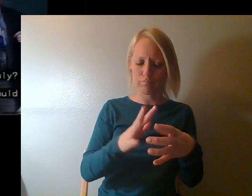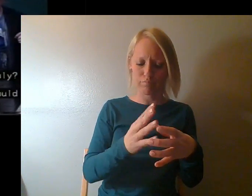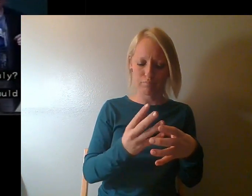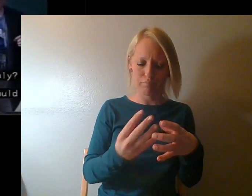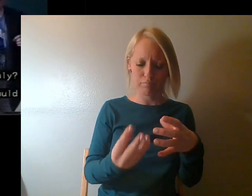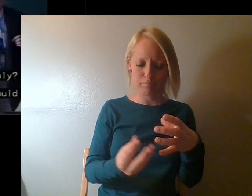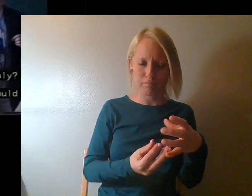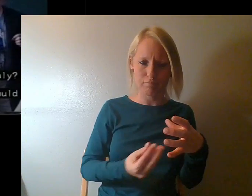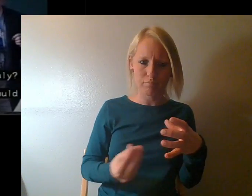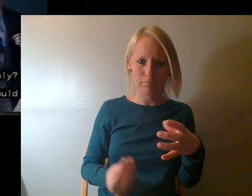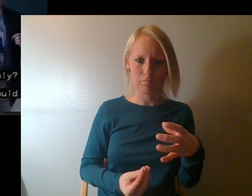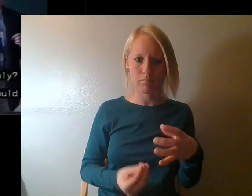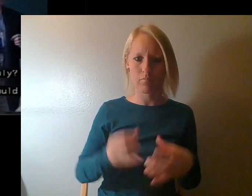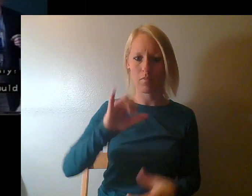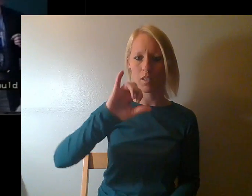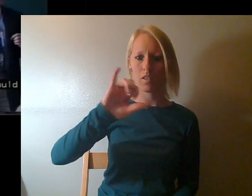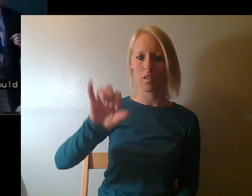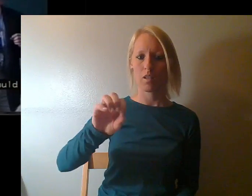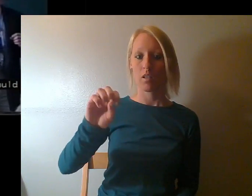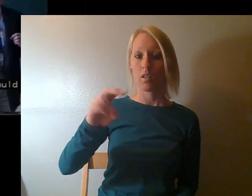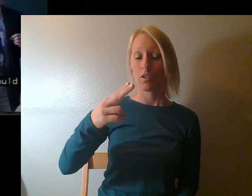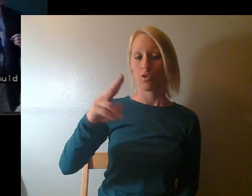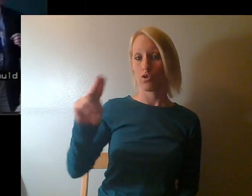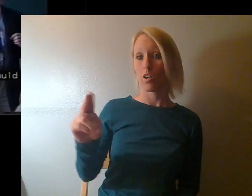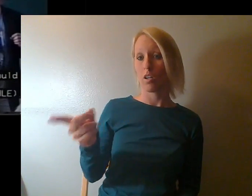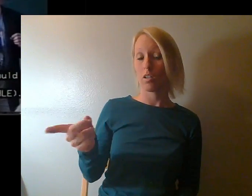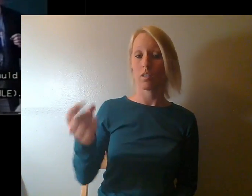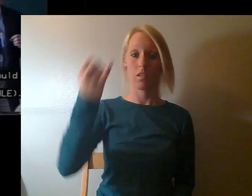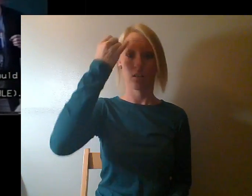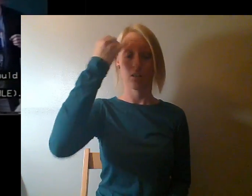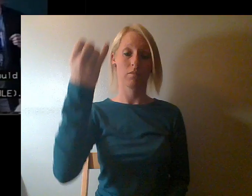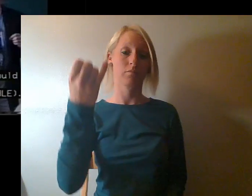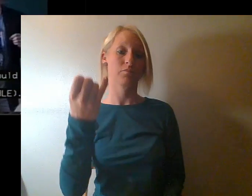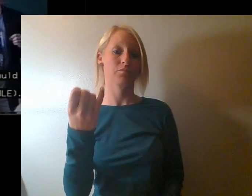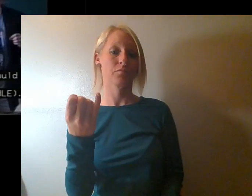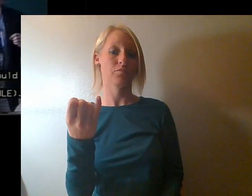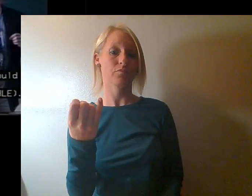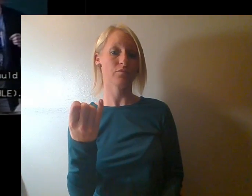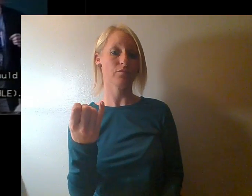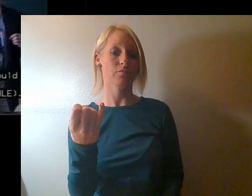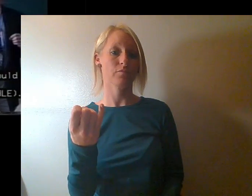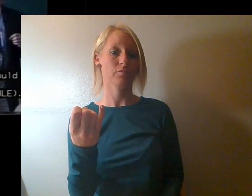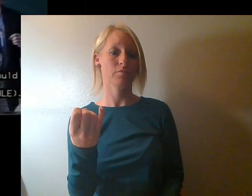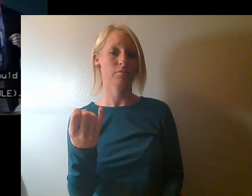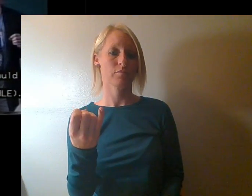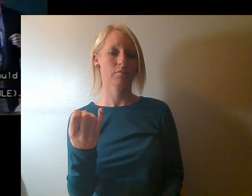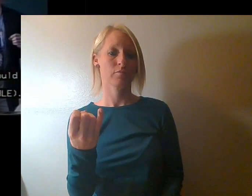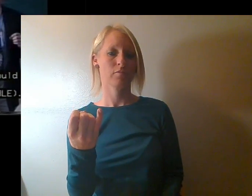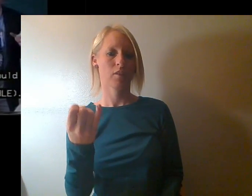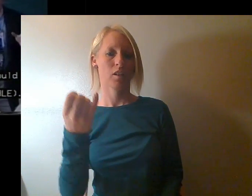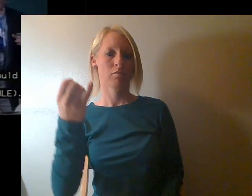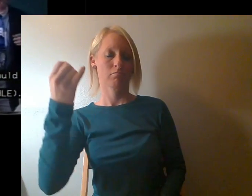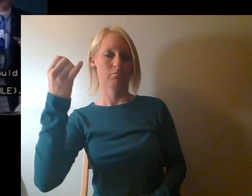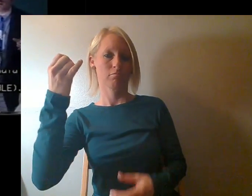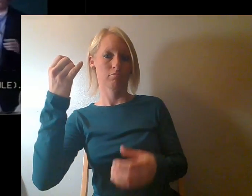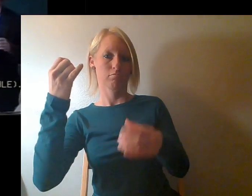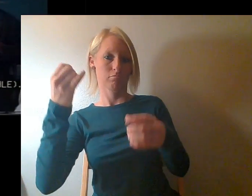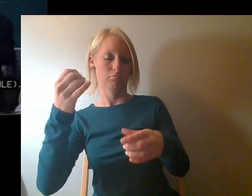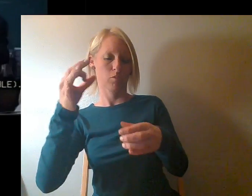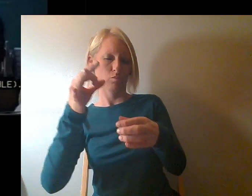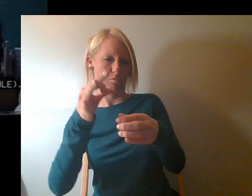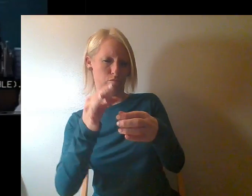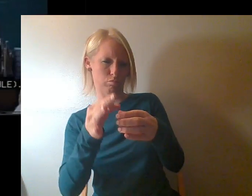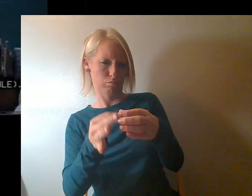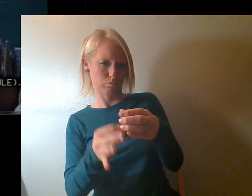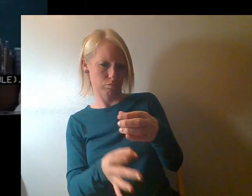hit and it'll sink. It just like swim the root. Gets it out. It's All real right. blood. If it's real blood,